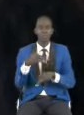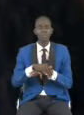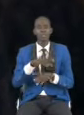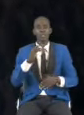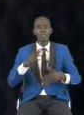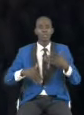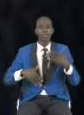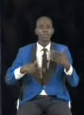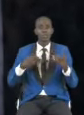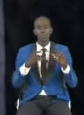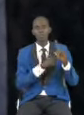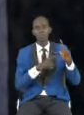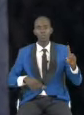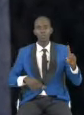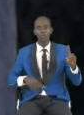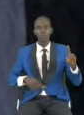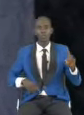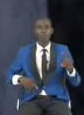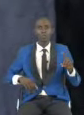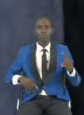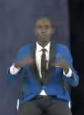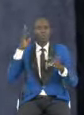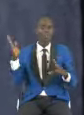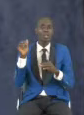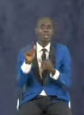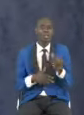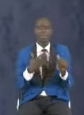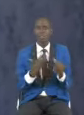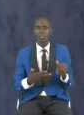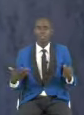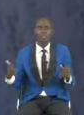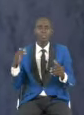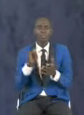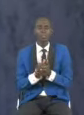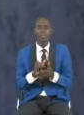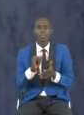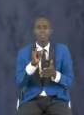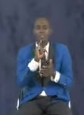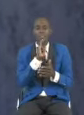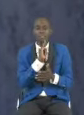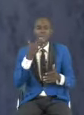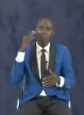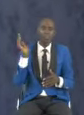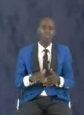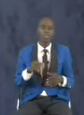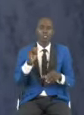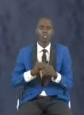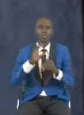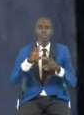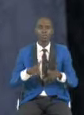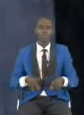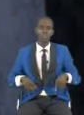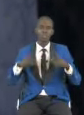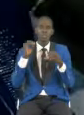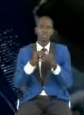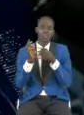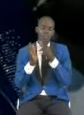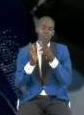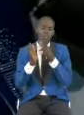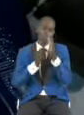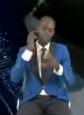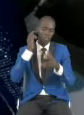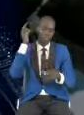will drive away every sin that is evil in your life in Jesus'